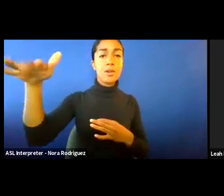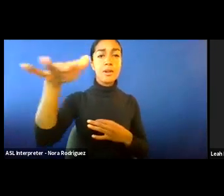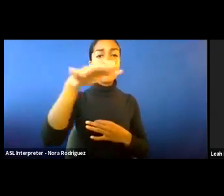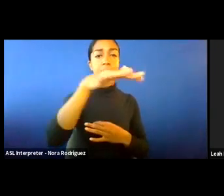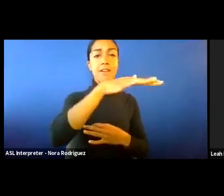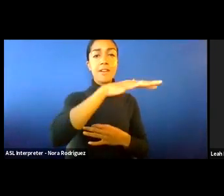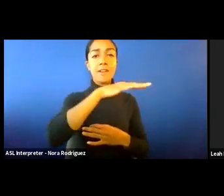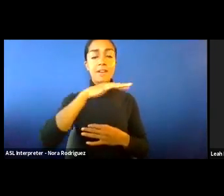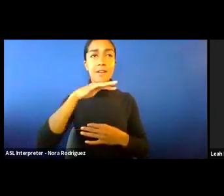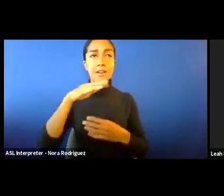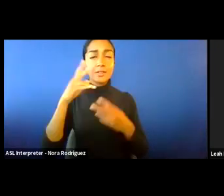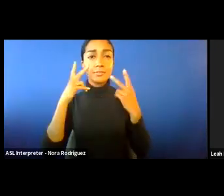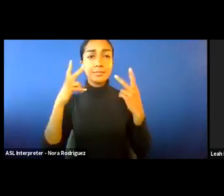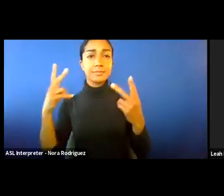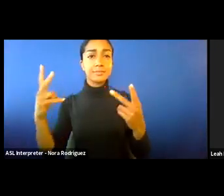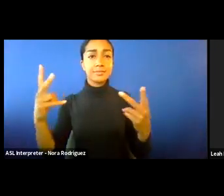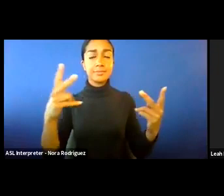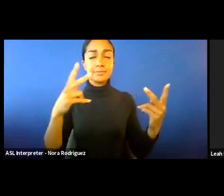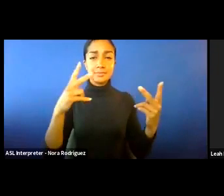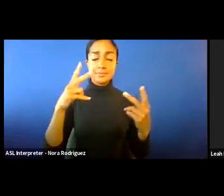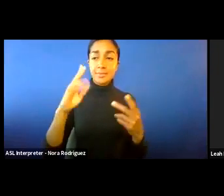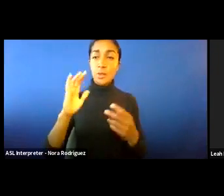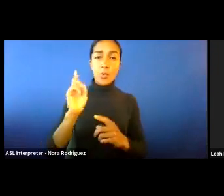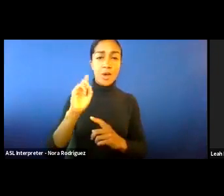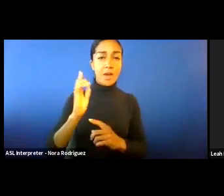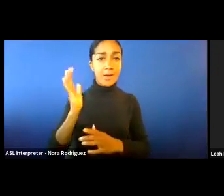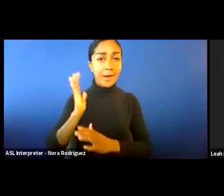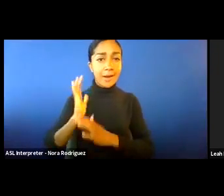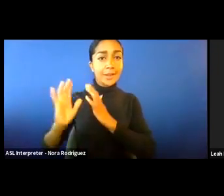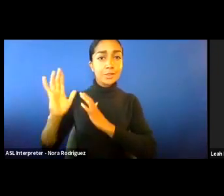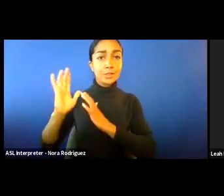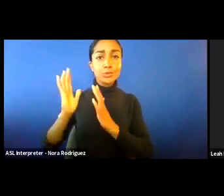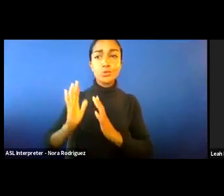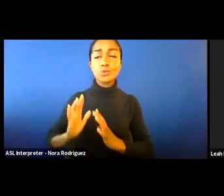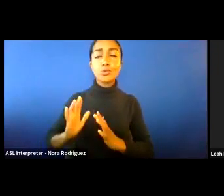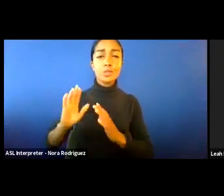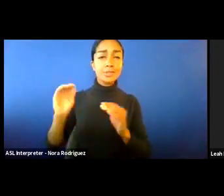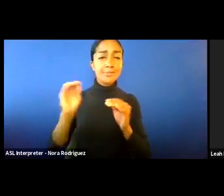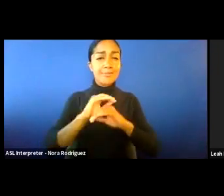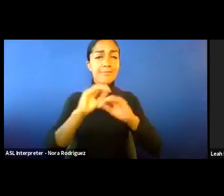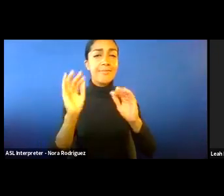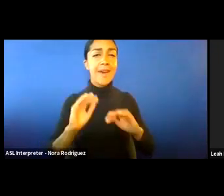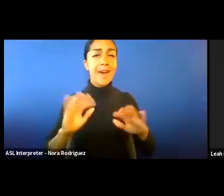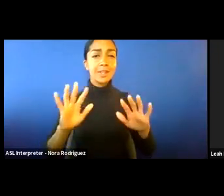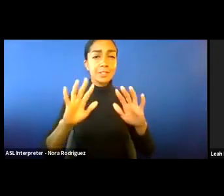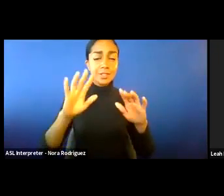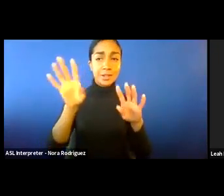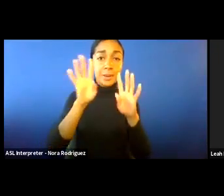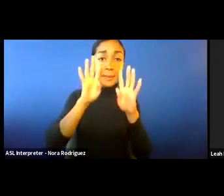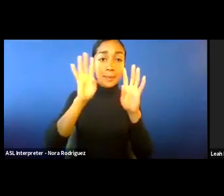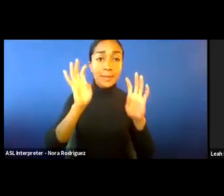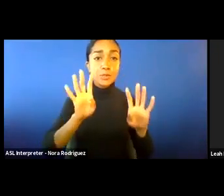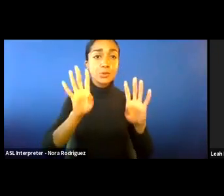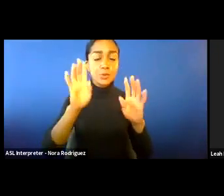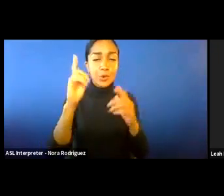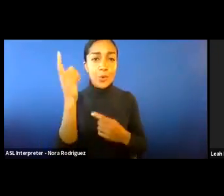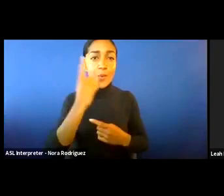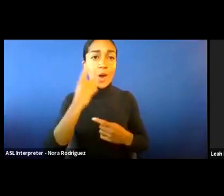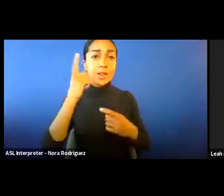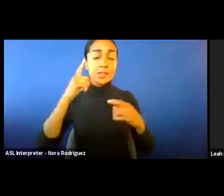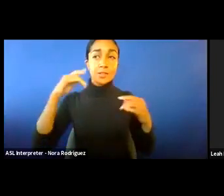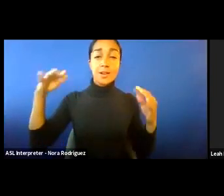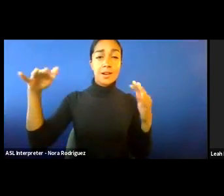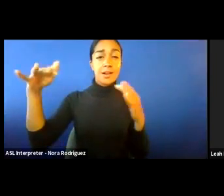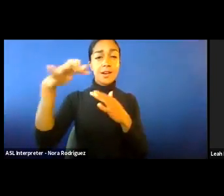spiritual plane, the realm of our ancestors, of magic, of mystery, of wonder, and